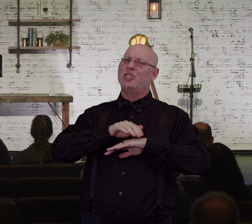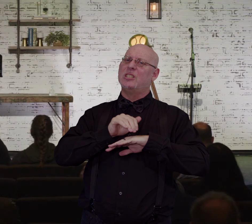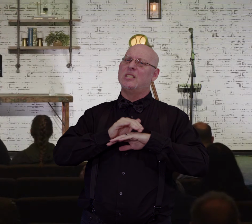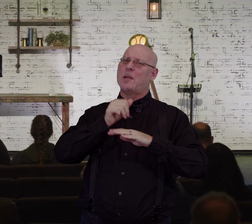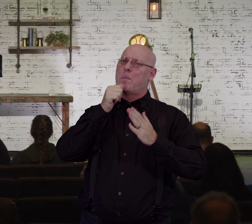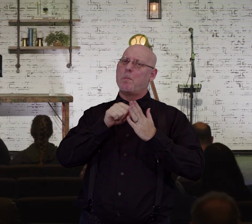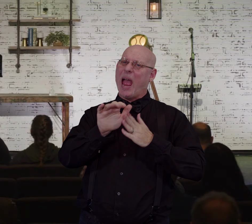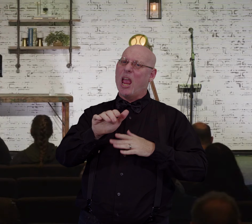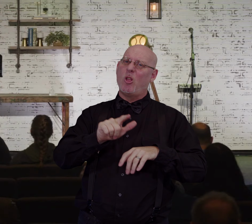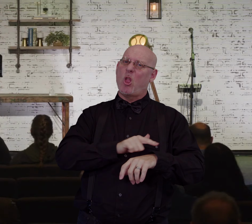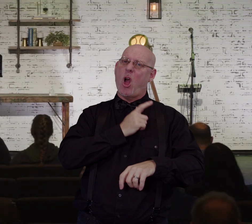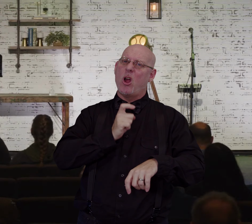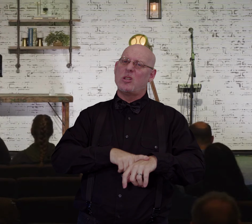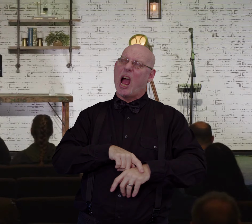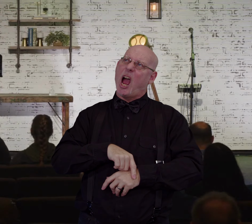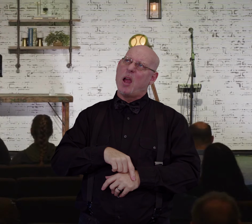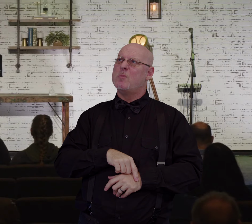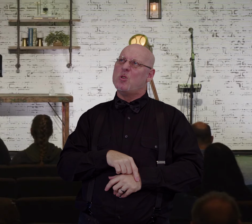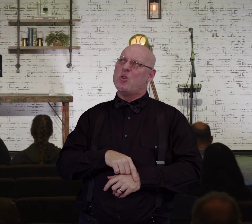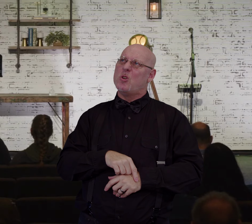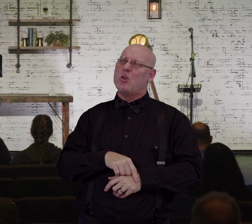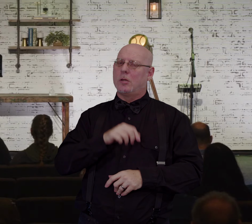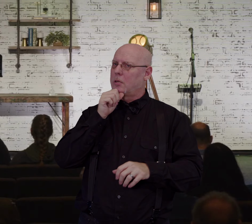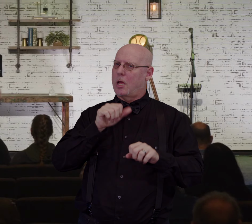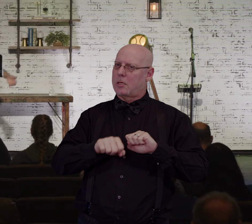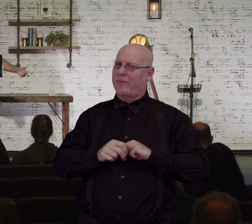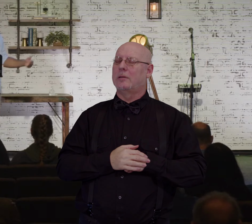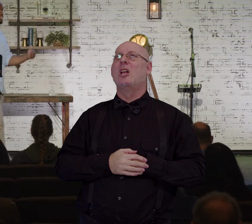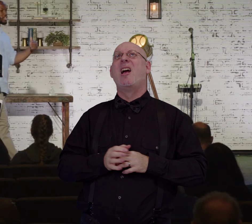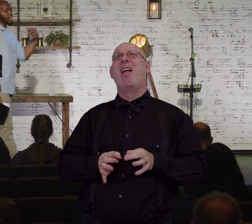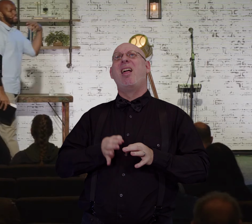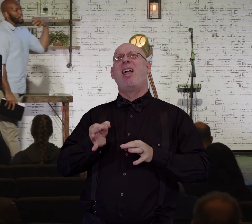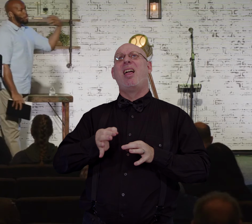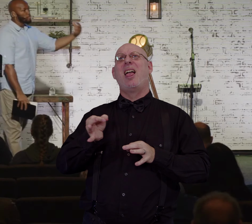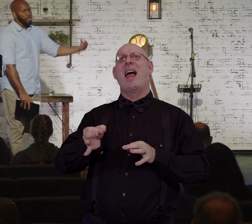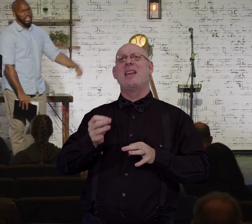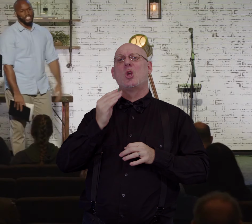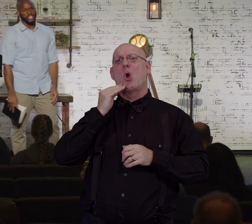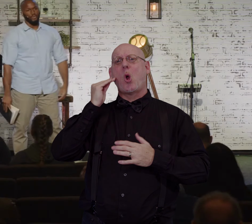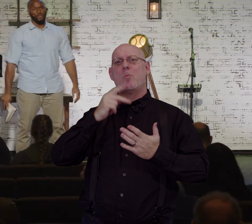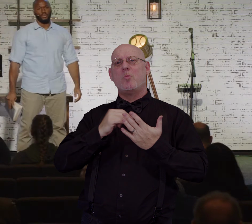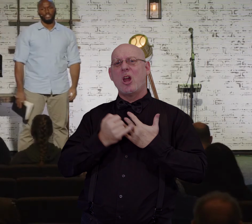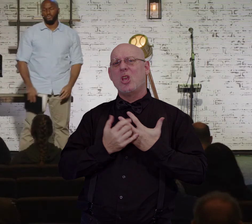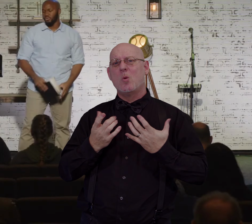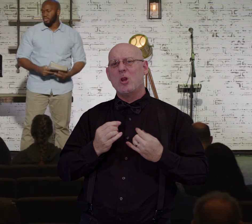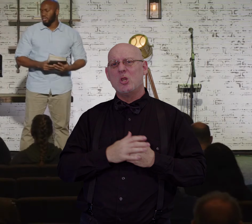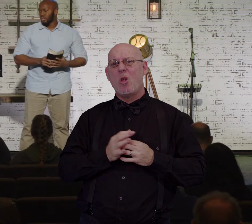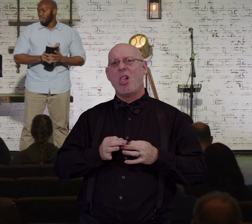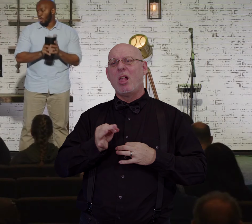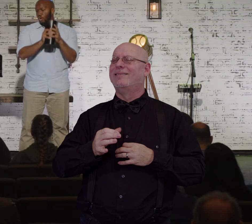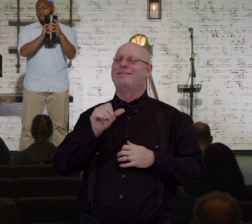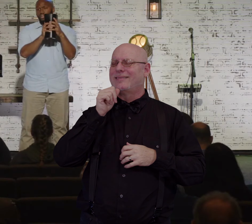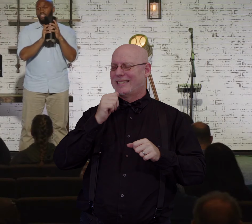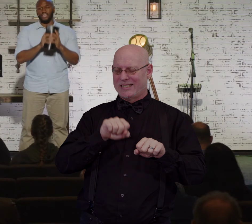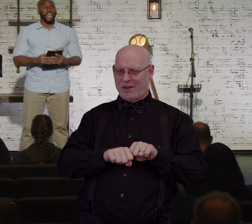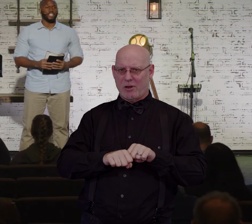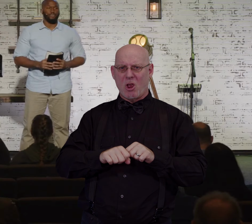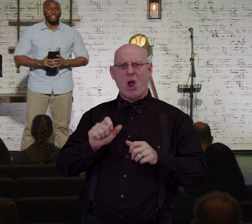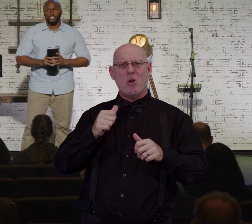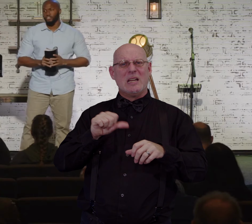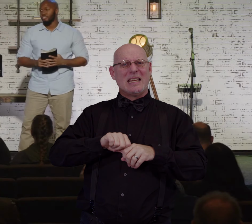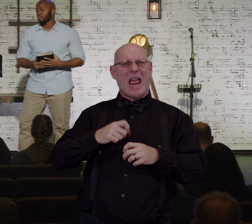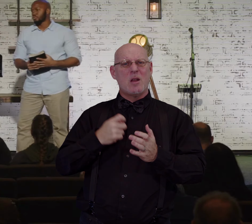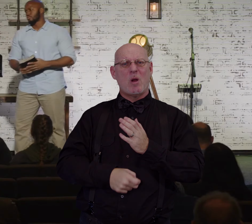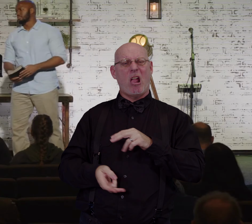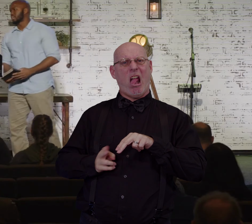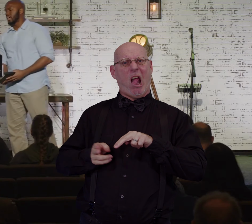a little bit longer than we would like, or that there's delays in that home project that we want to do, or that gas